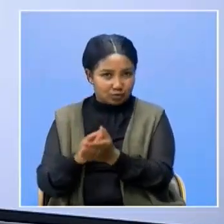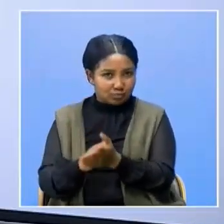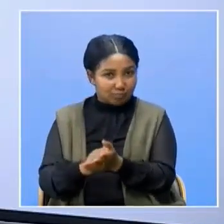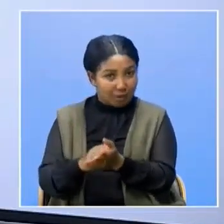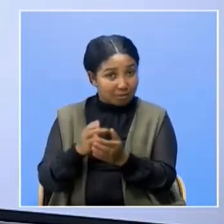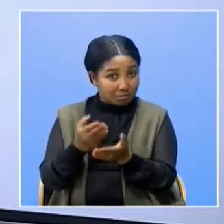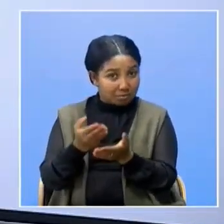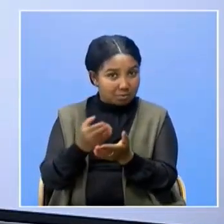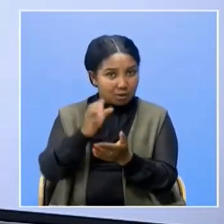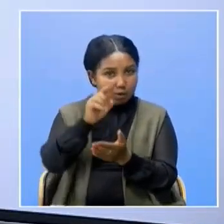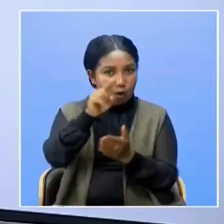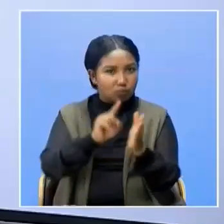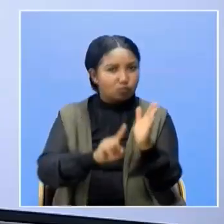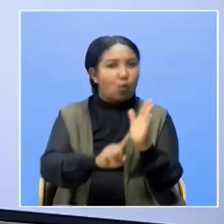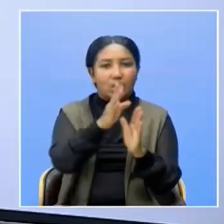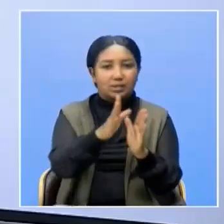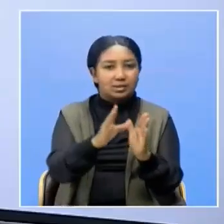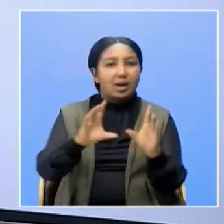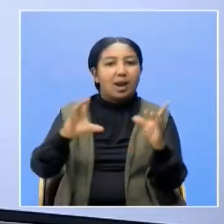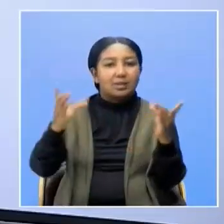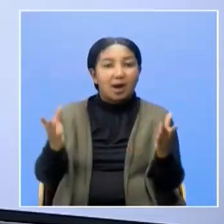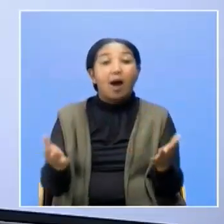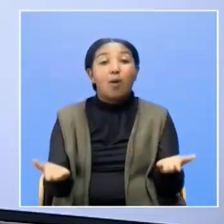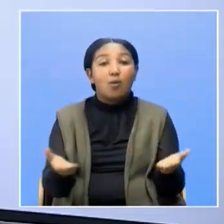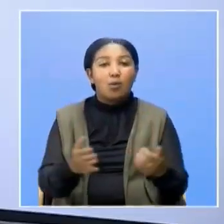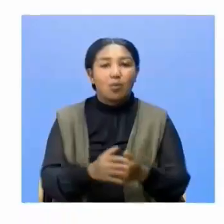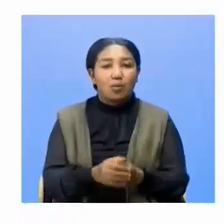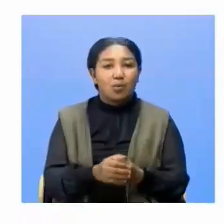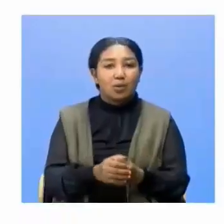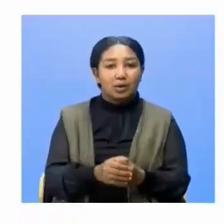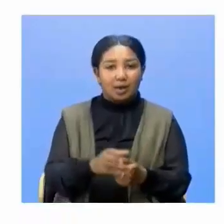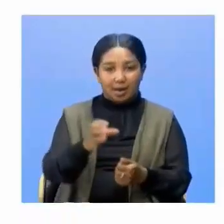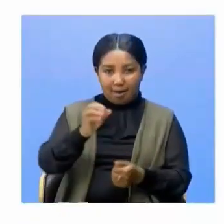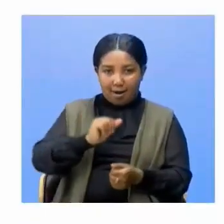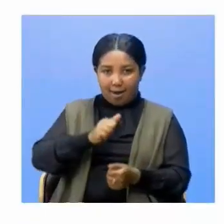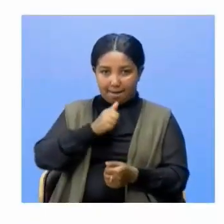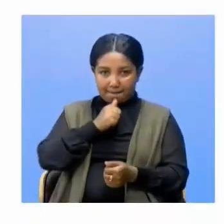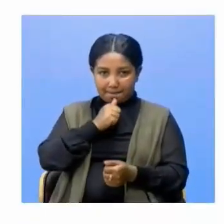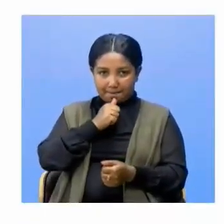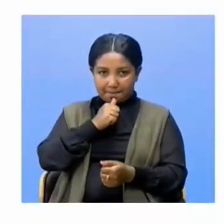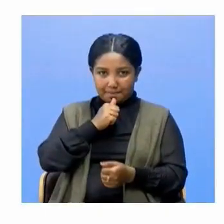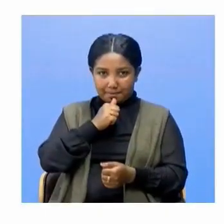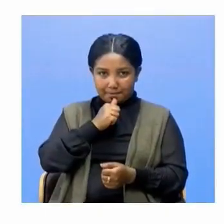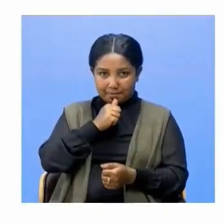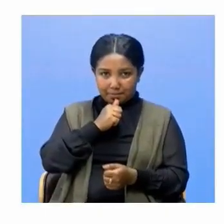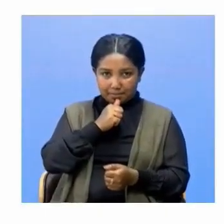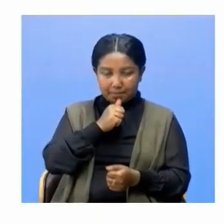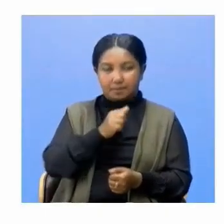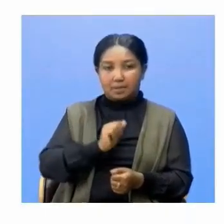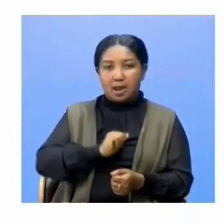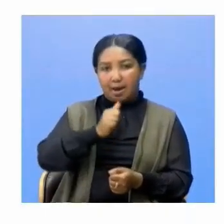Assume that you are the tallest one. How do you say? Yes, I am